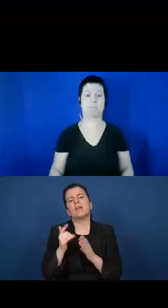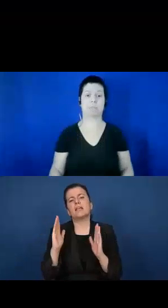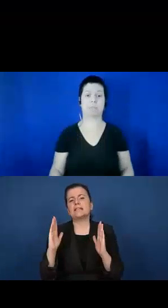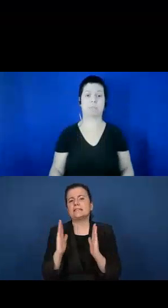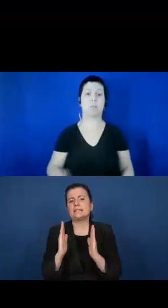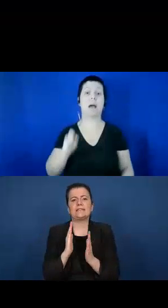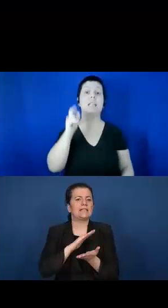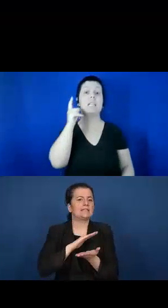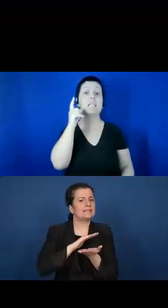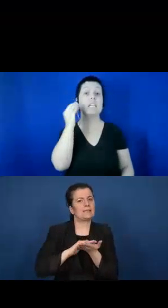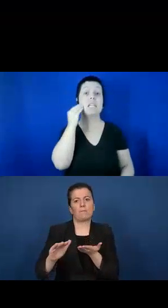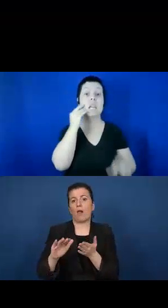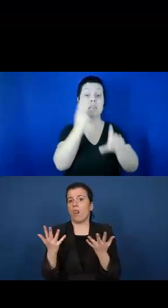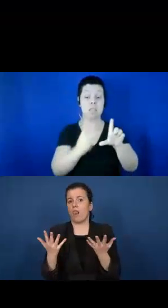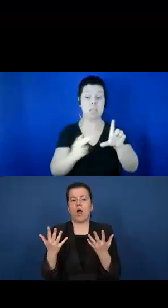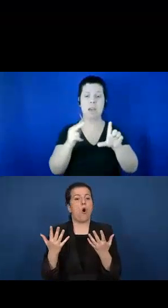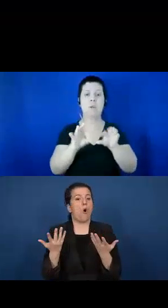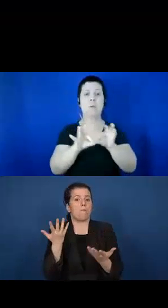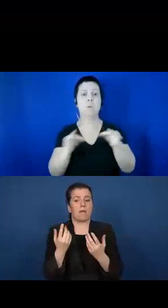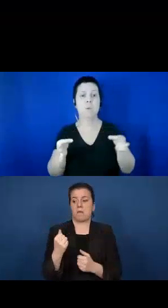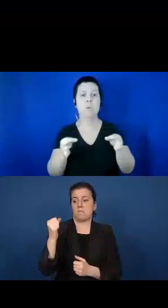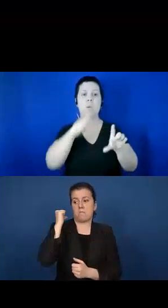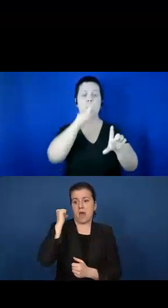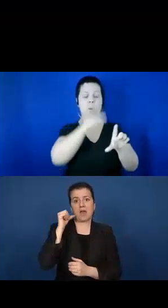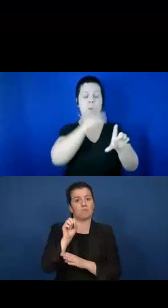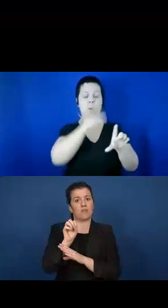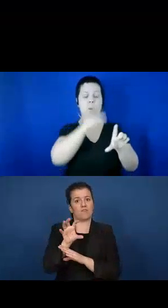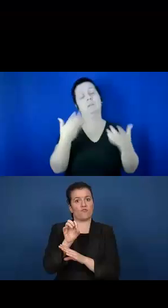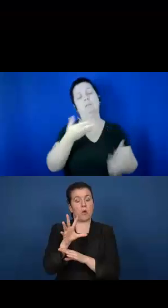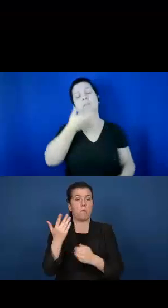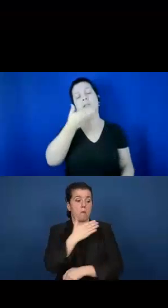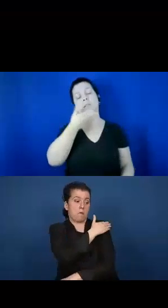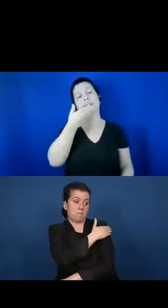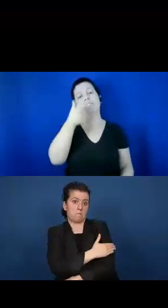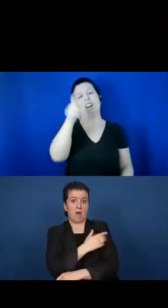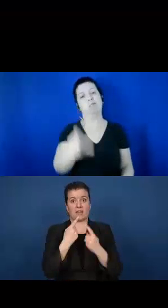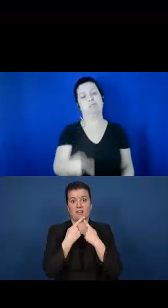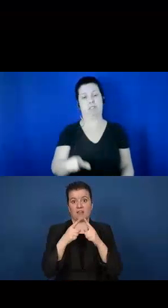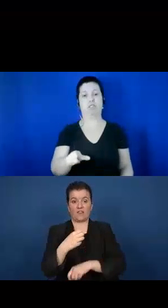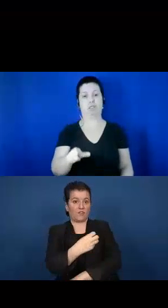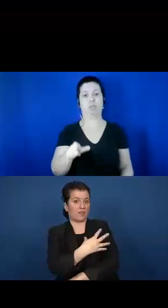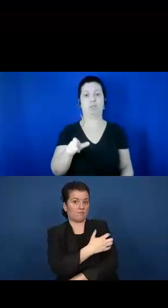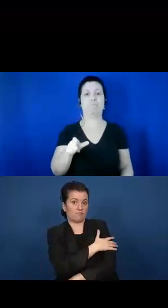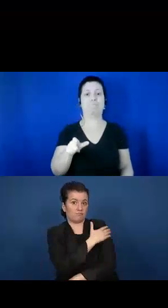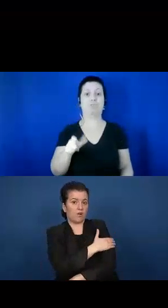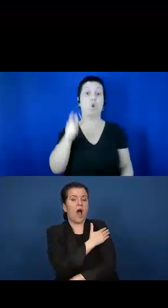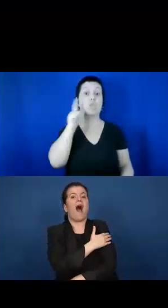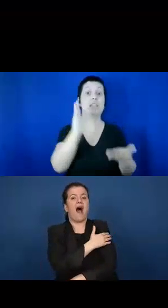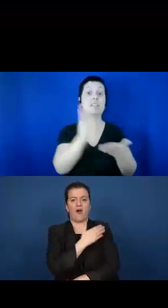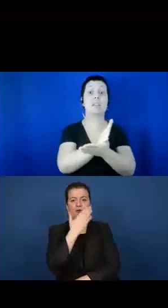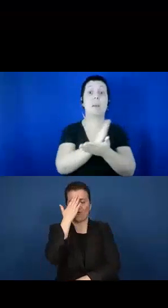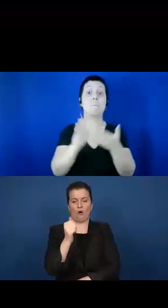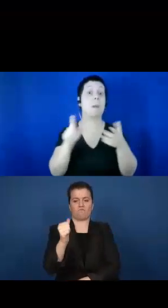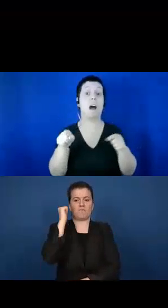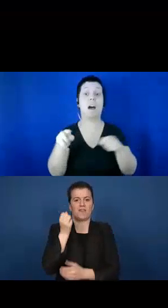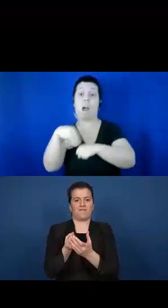involve different body parts, it becomes easier for the user to both distinguish between the incoming